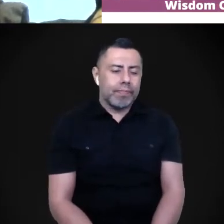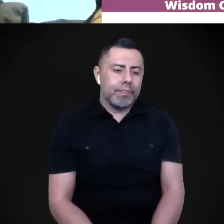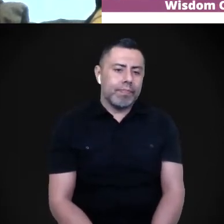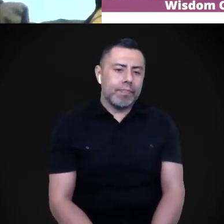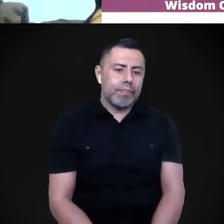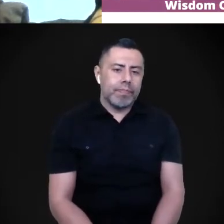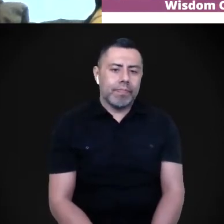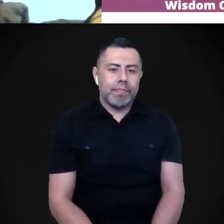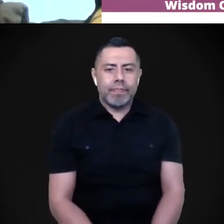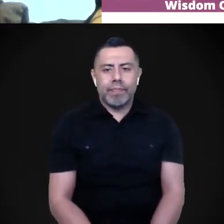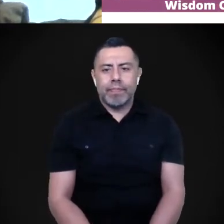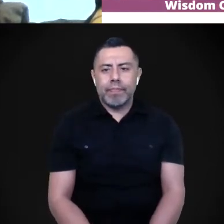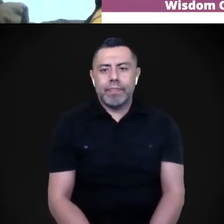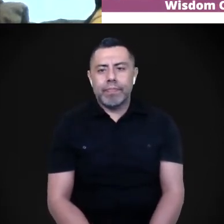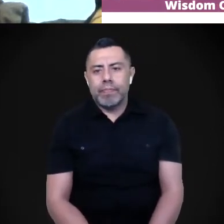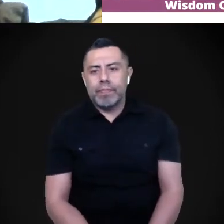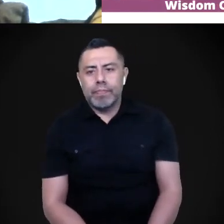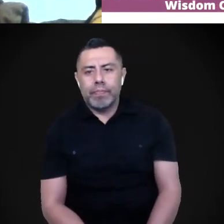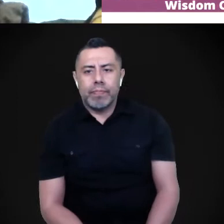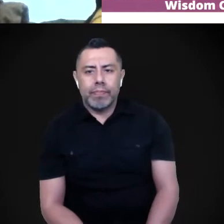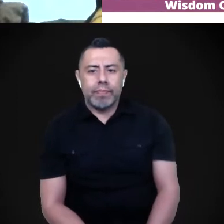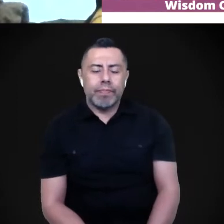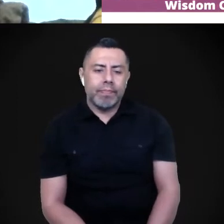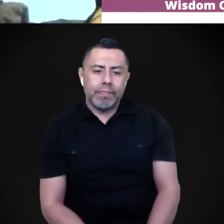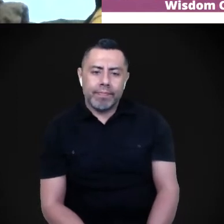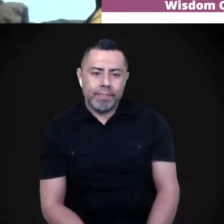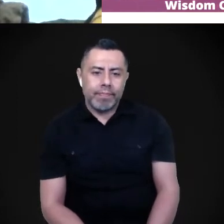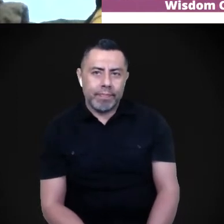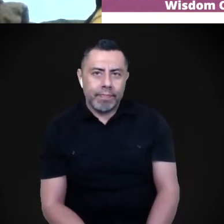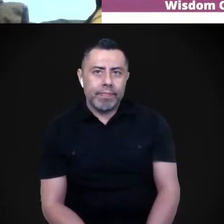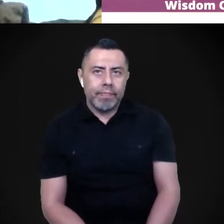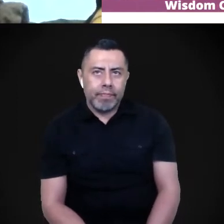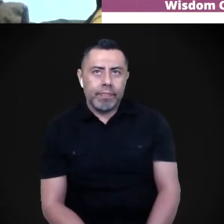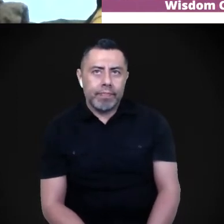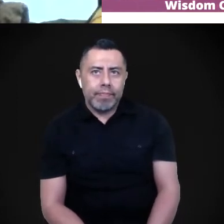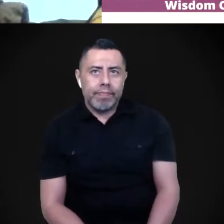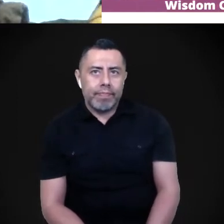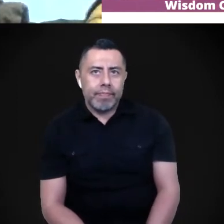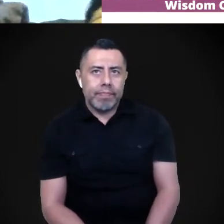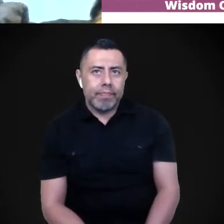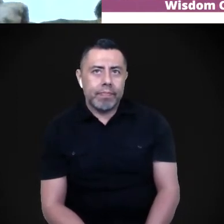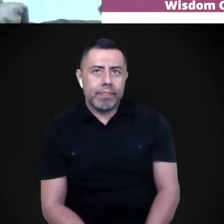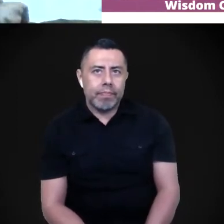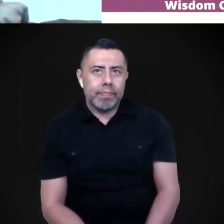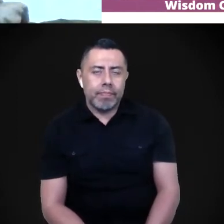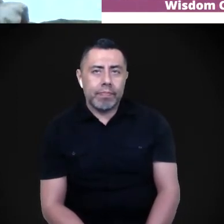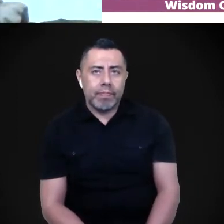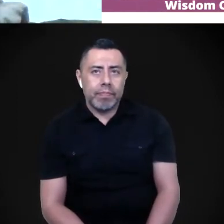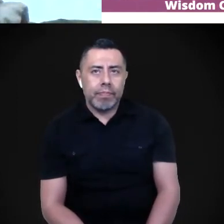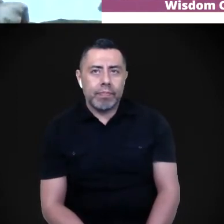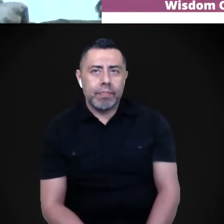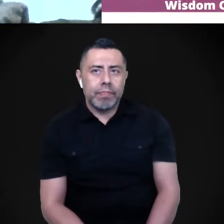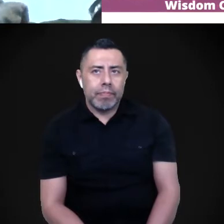I target that of a shinaka or your tissues ever ya. Holy. A Ajah